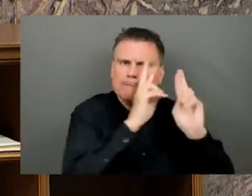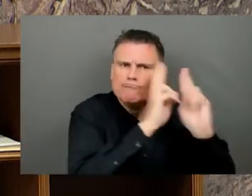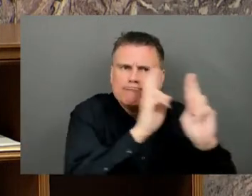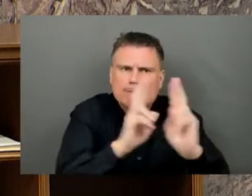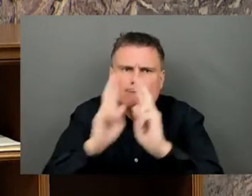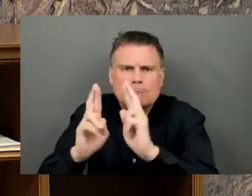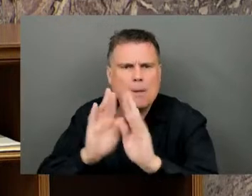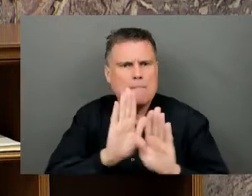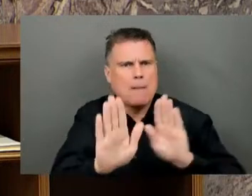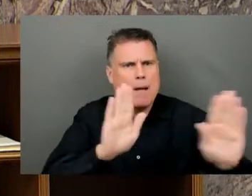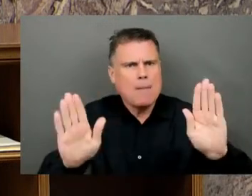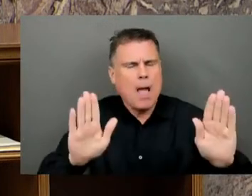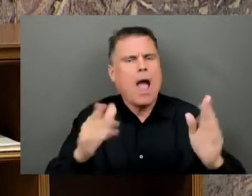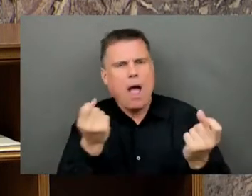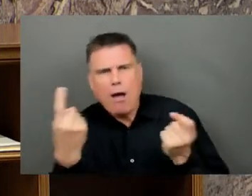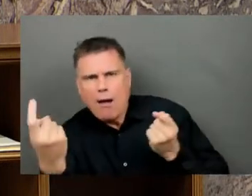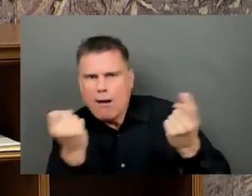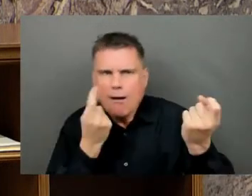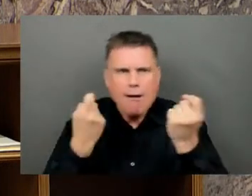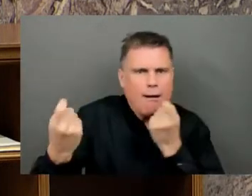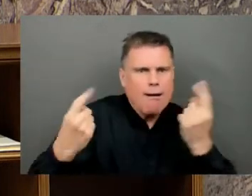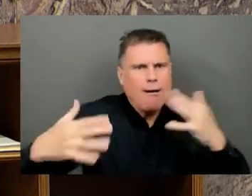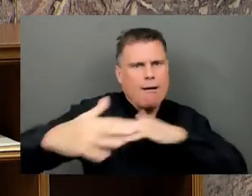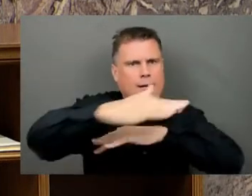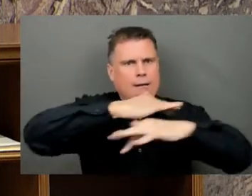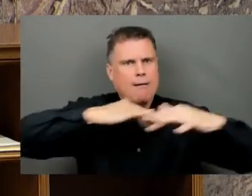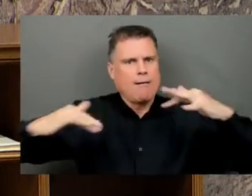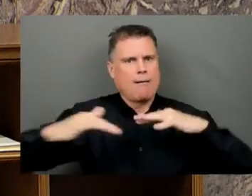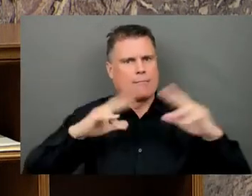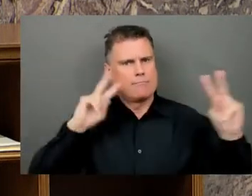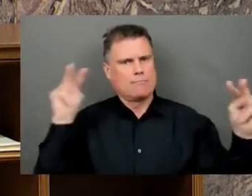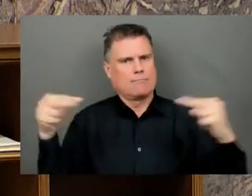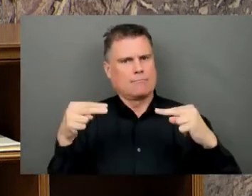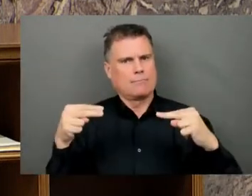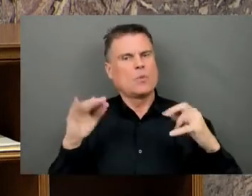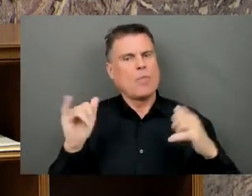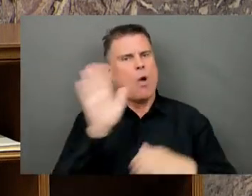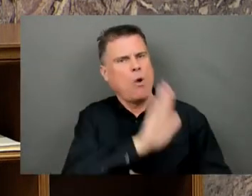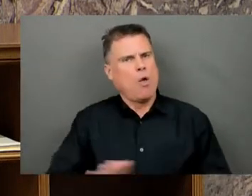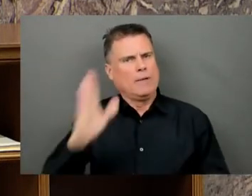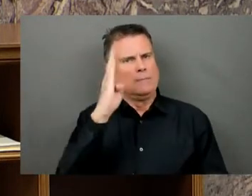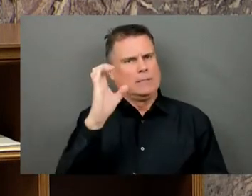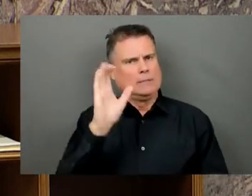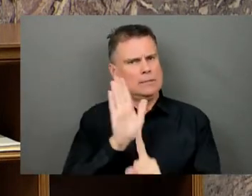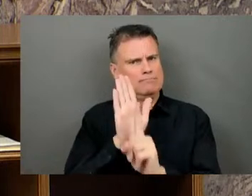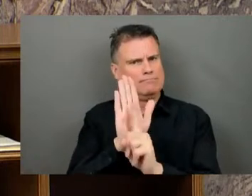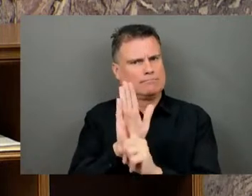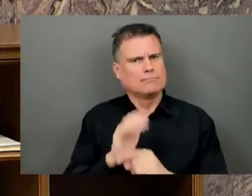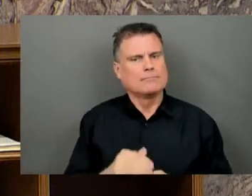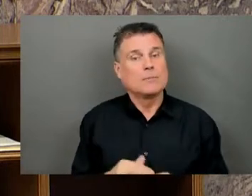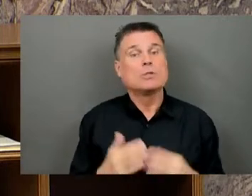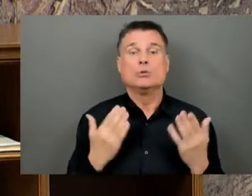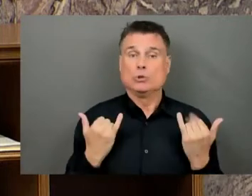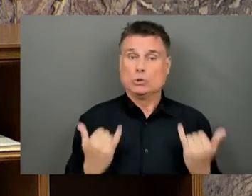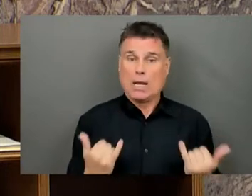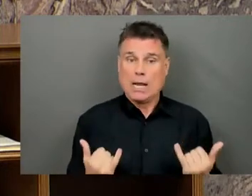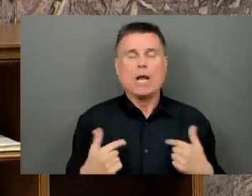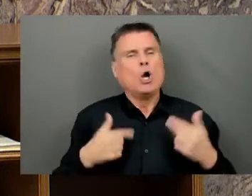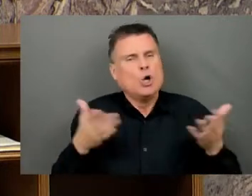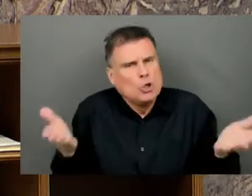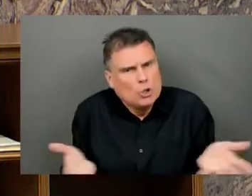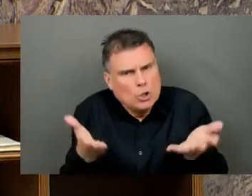call British Columbia our home. Today, I urge all British Columbians to embrace the spirit of